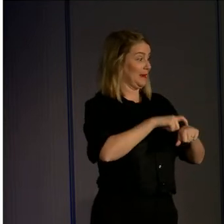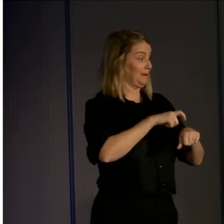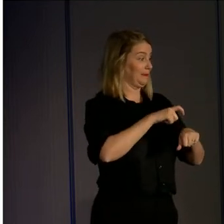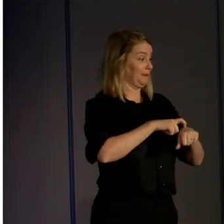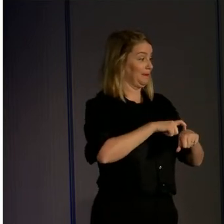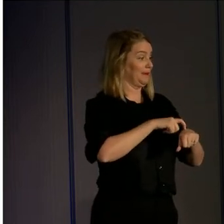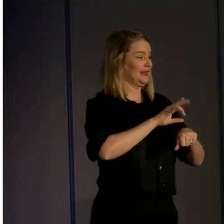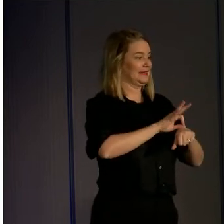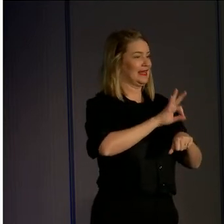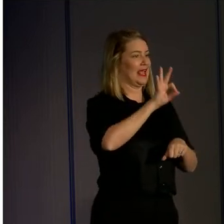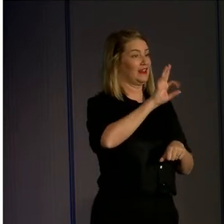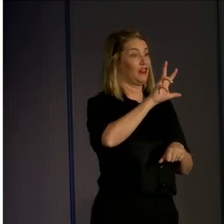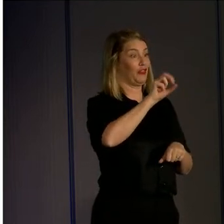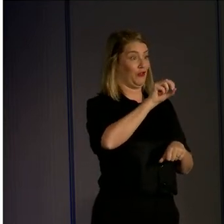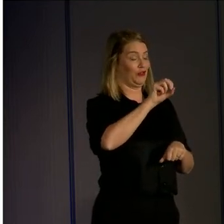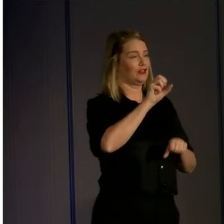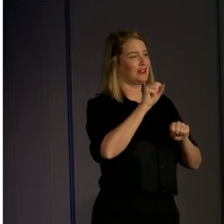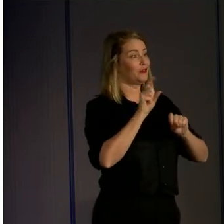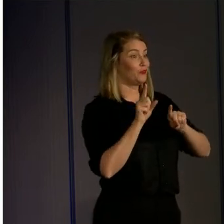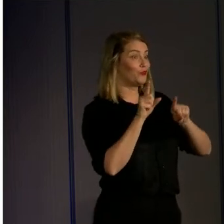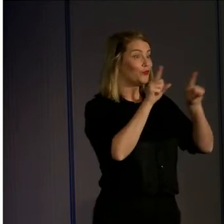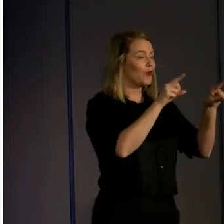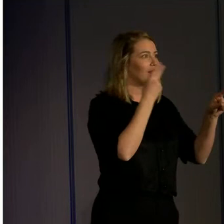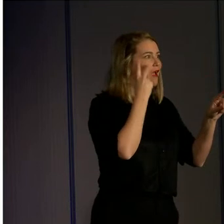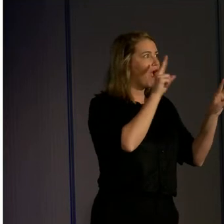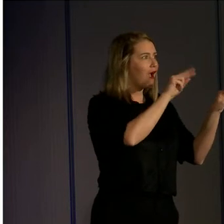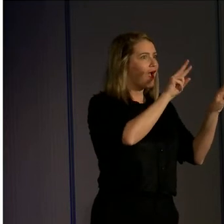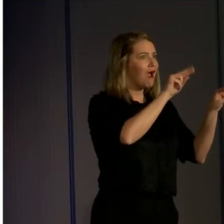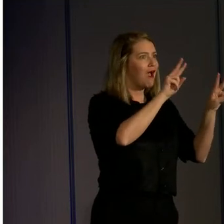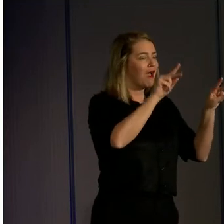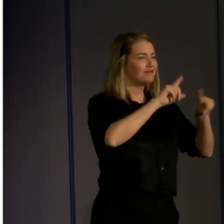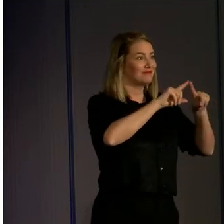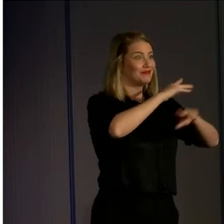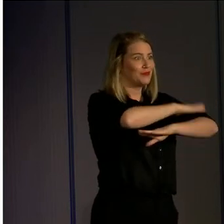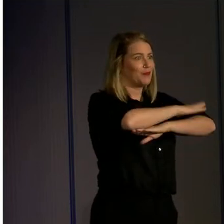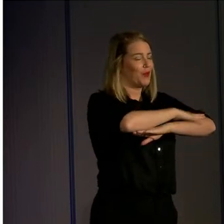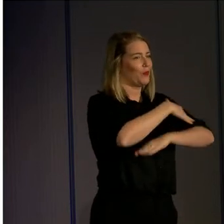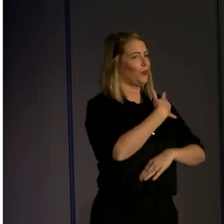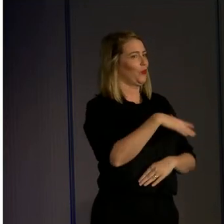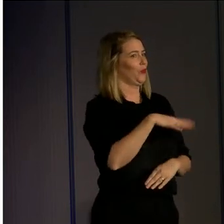showcased products and services. This evening, we have